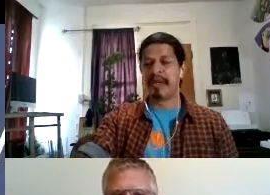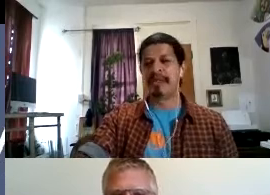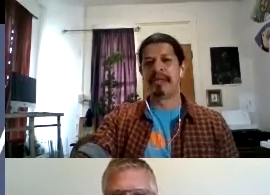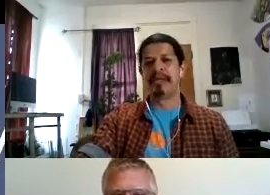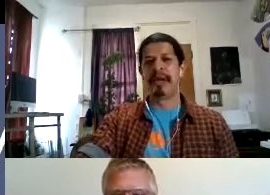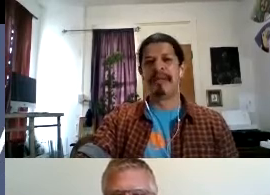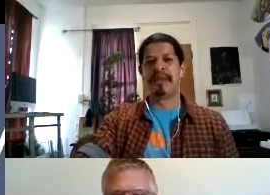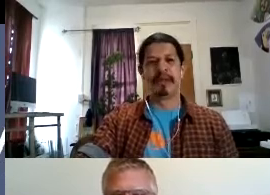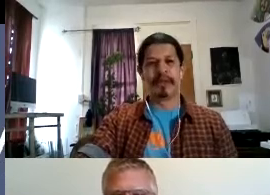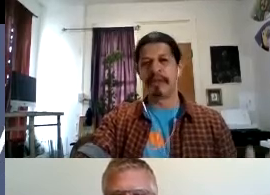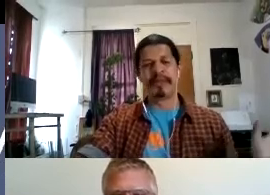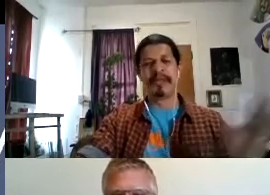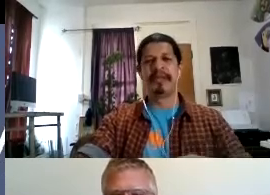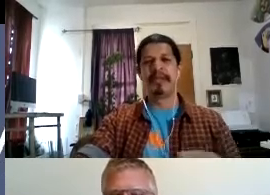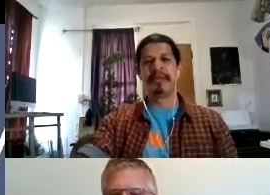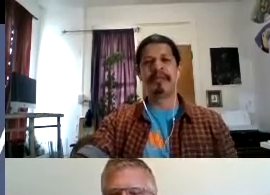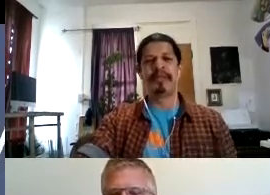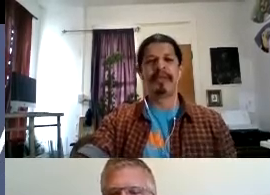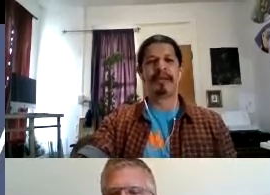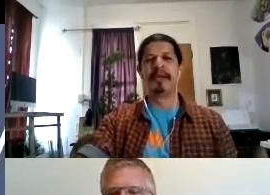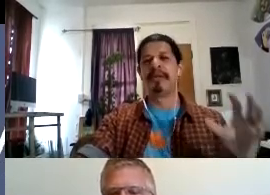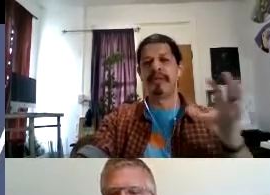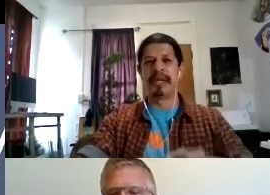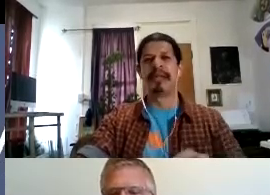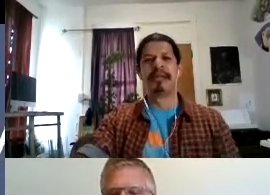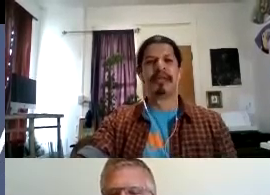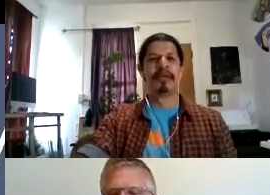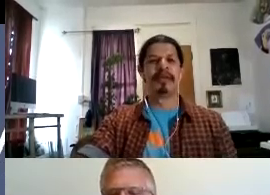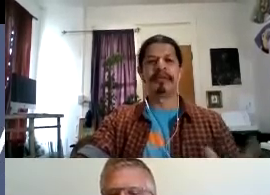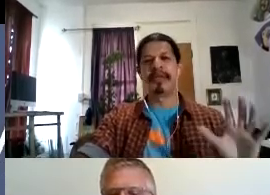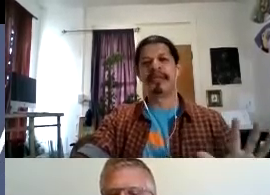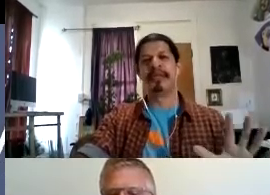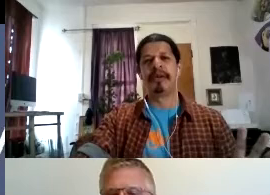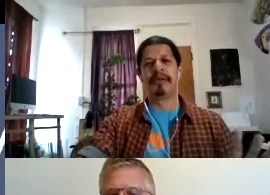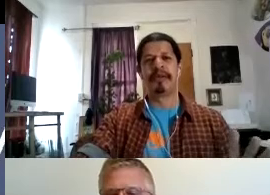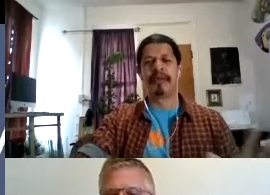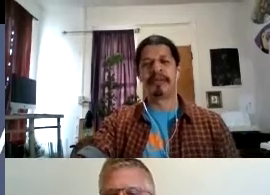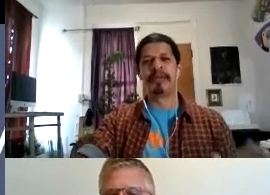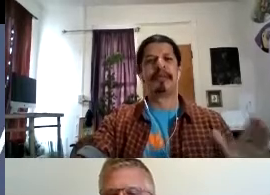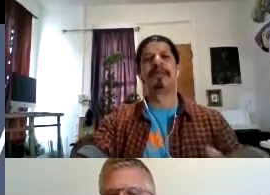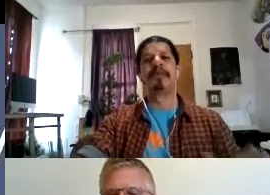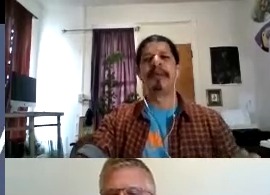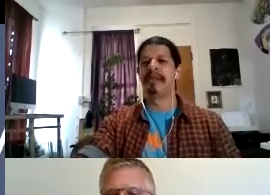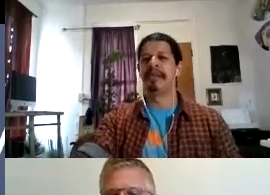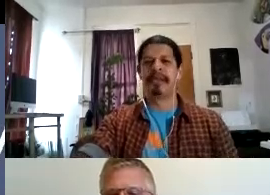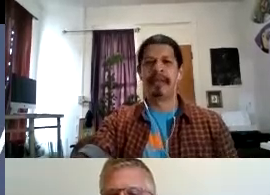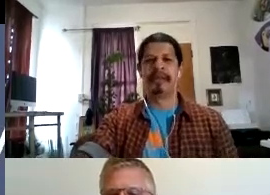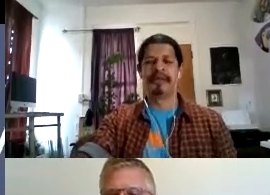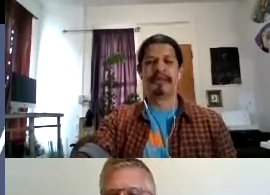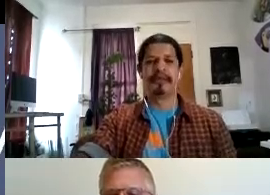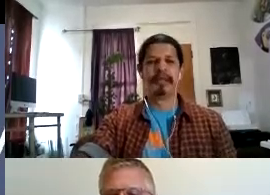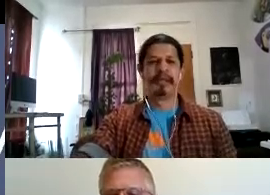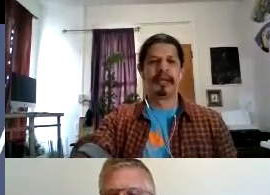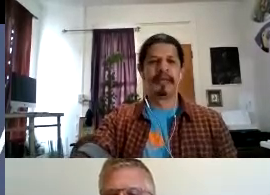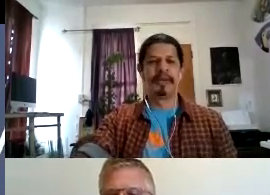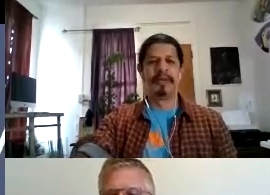any question that you have through the presentation on the chat. All the raised hand questions, those will be answered at the end.